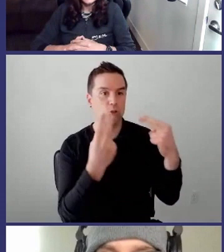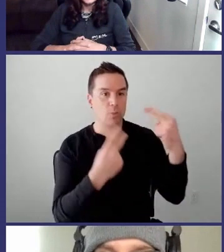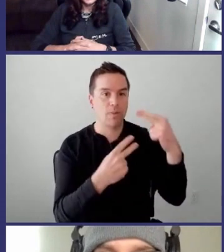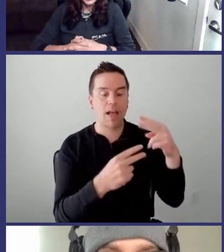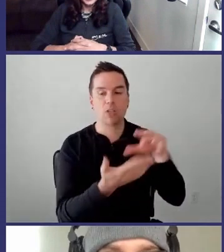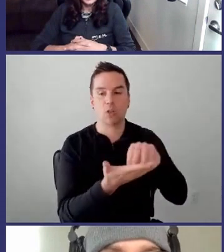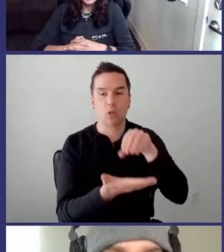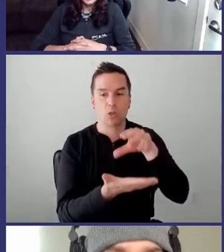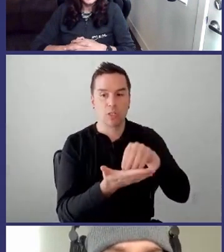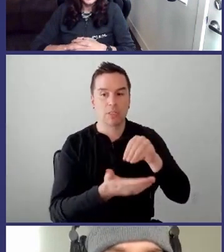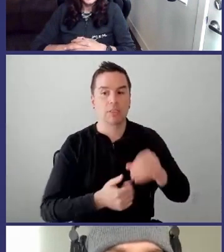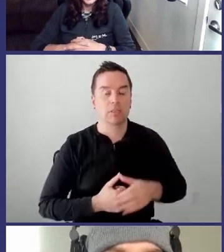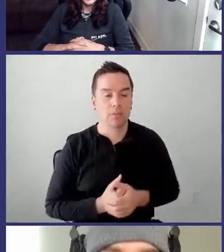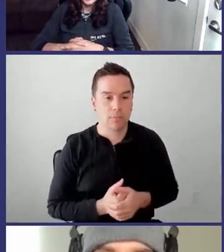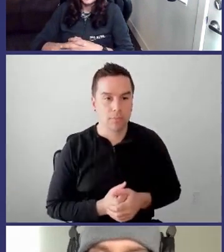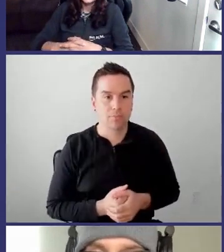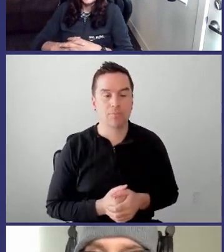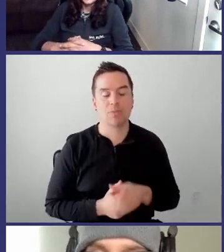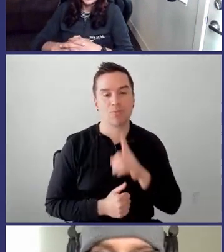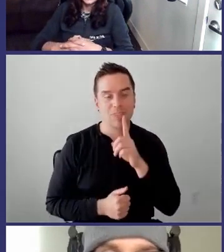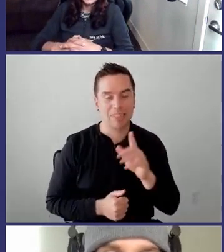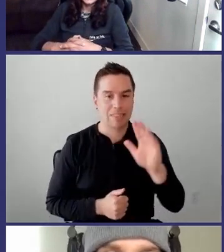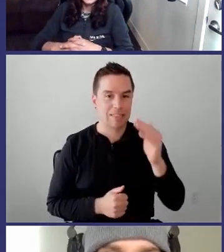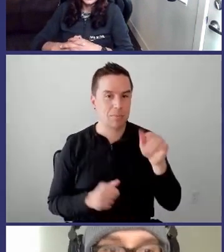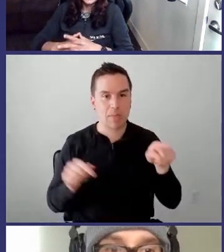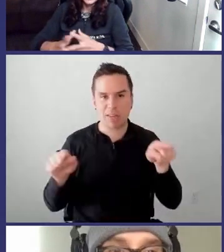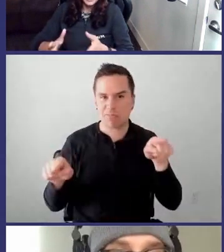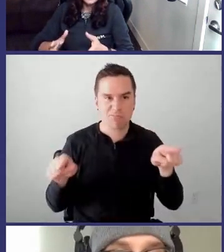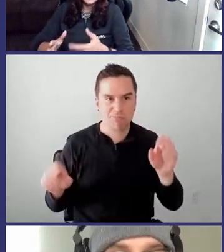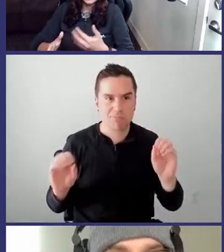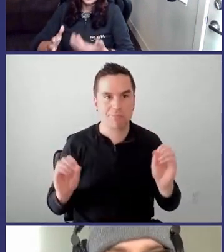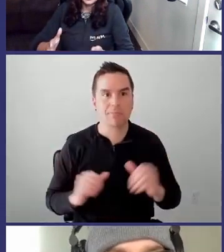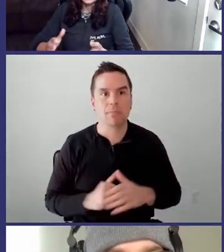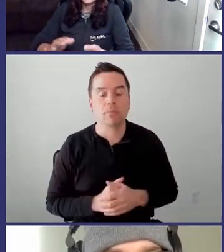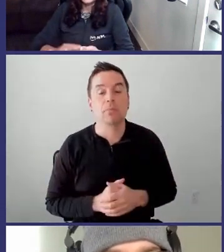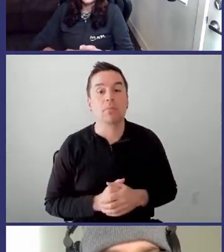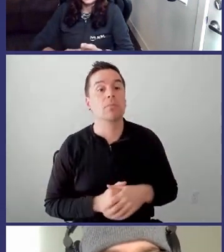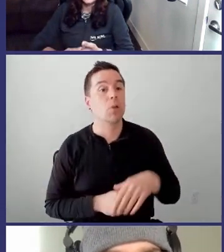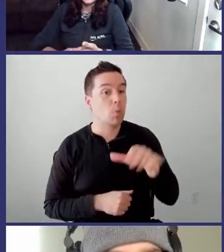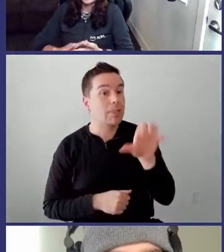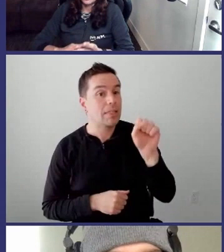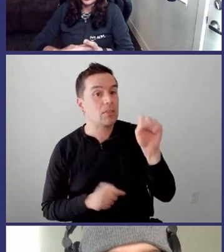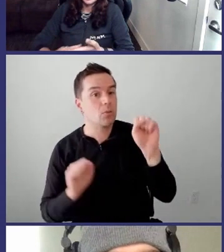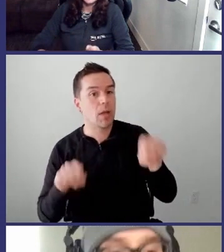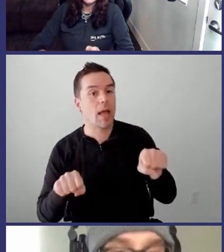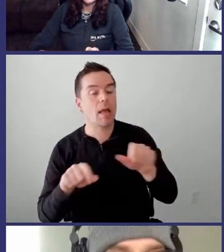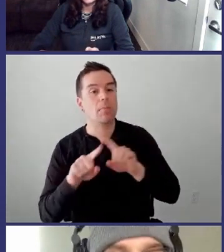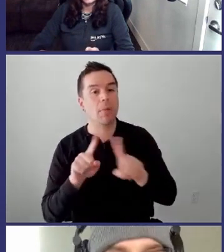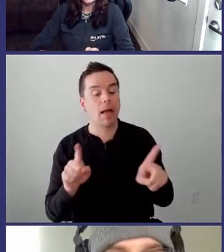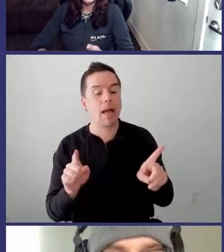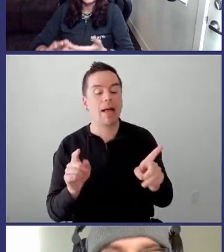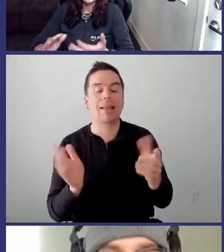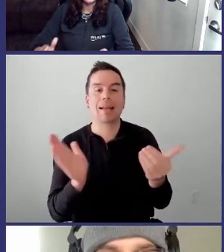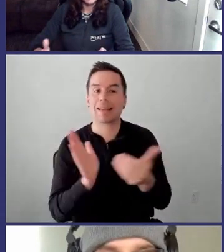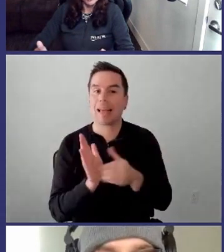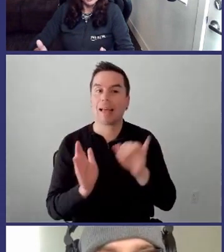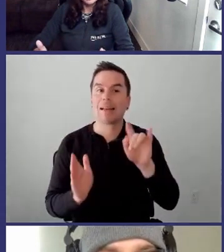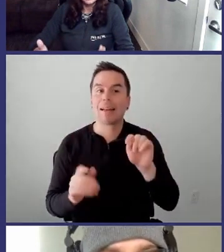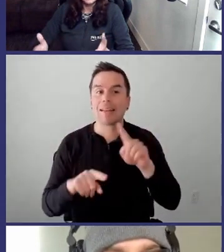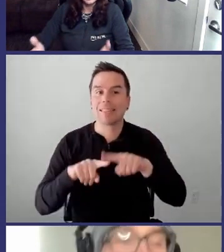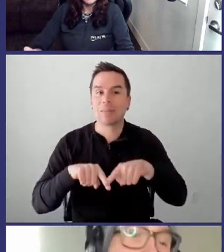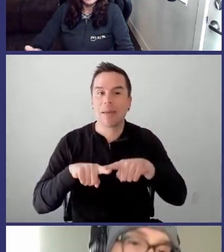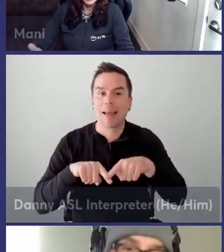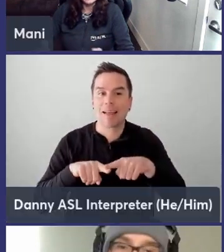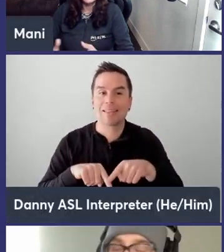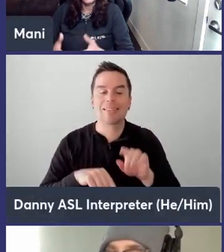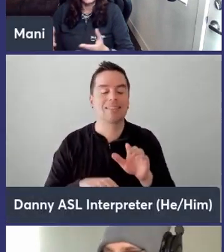definitely not one or the other, right? Yes, you can. But again, I would reiterate, it all depends on your business problem that